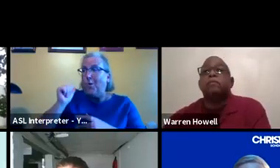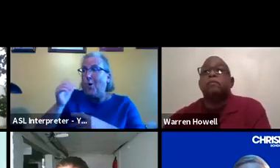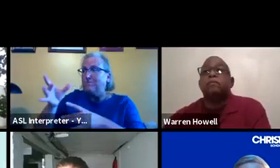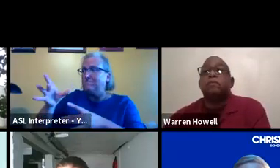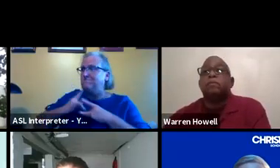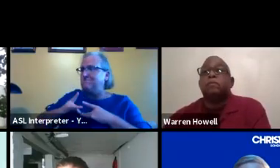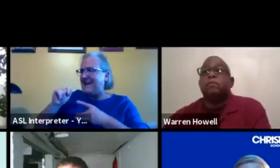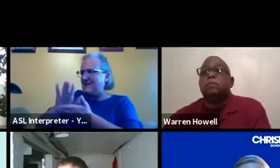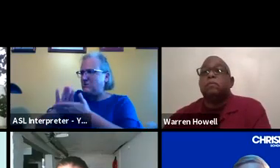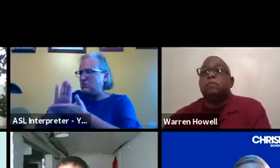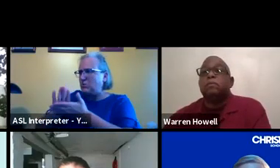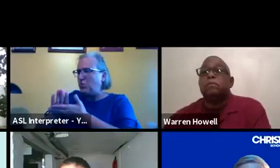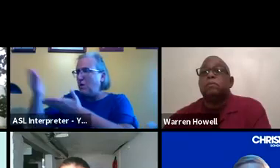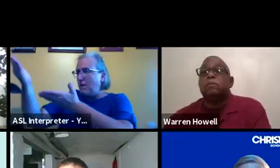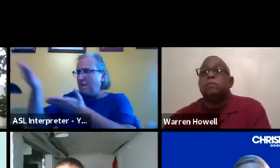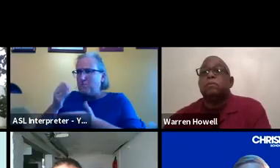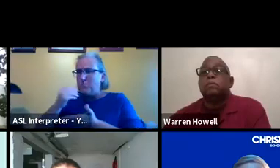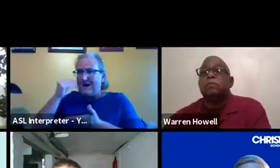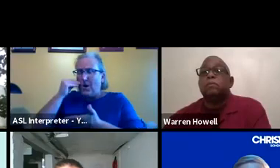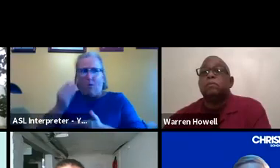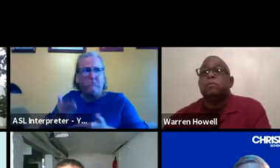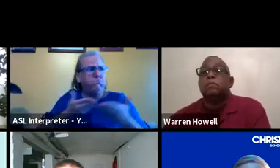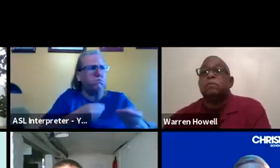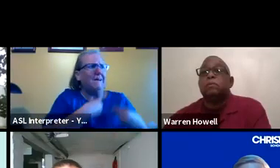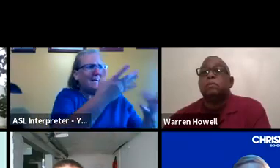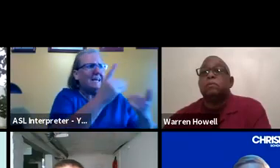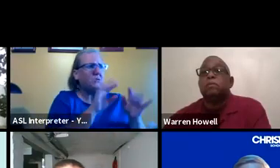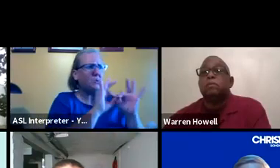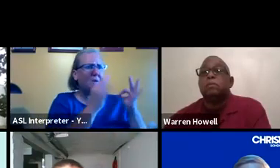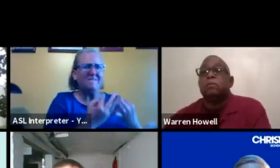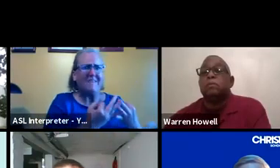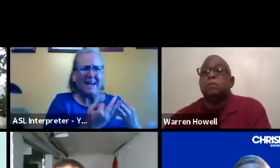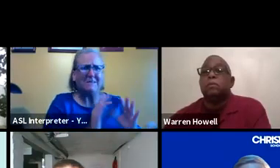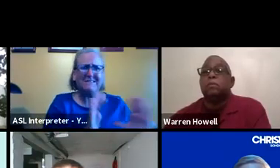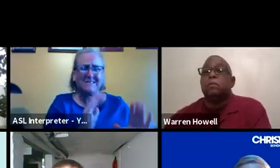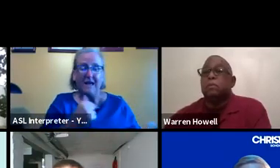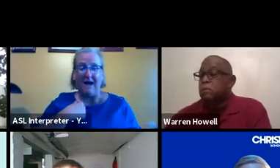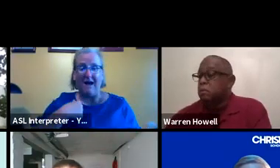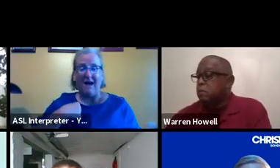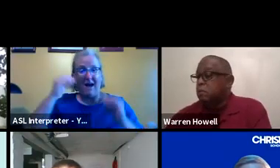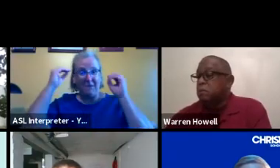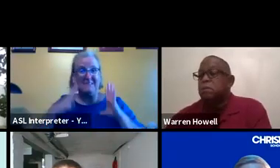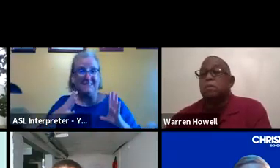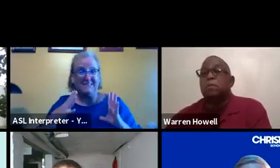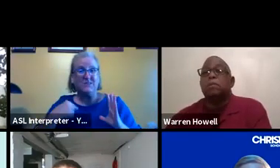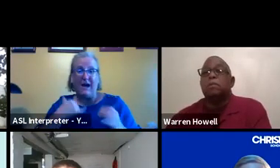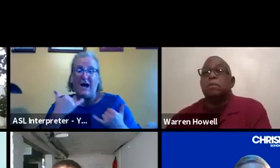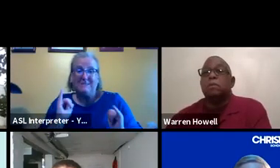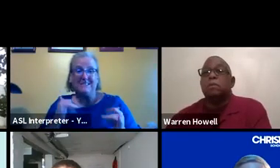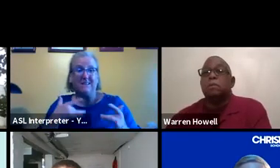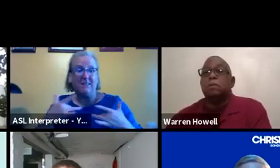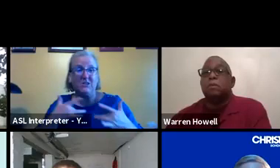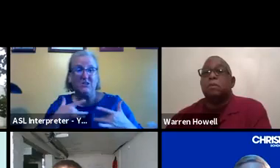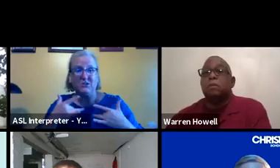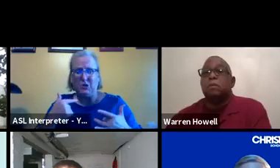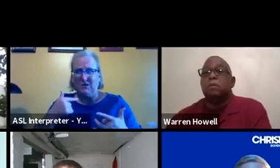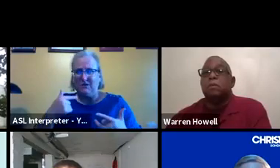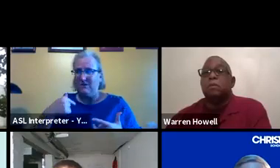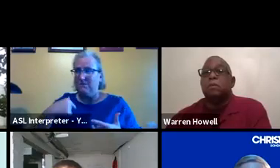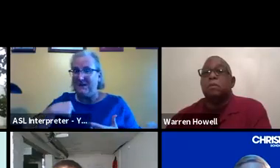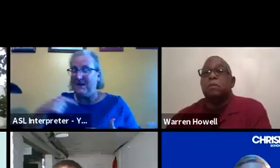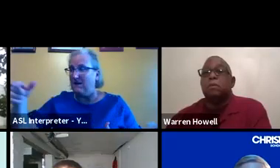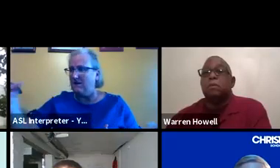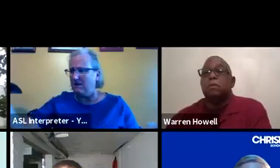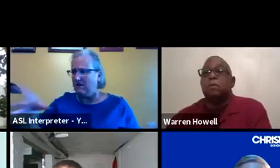myself, rendering us incapable of caring for our young children. As an educator, I have the same concerns about bringing home a disease that has been known to